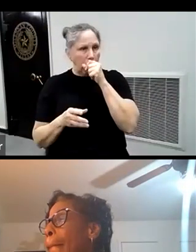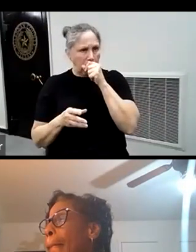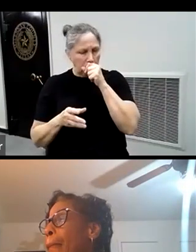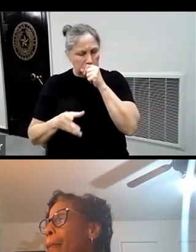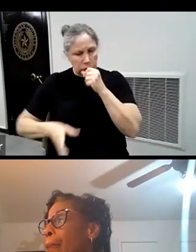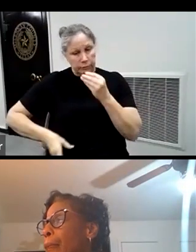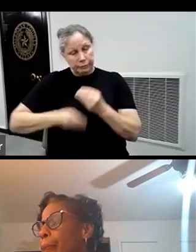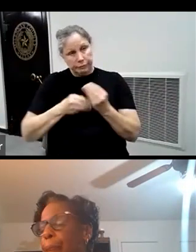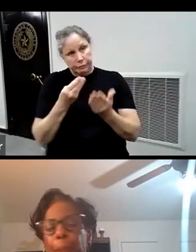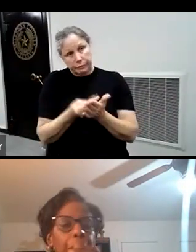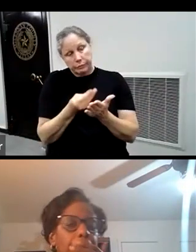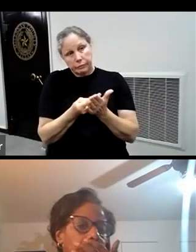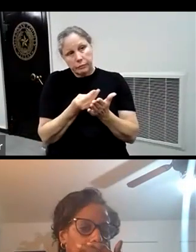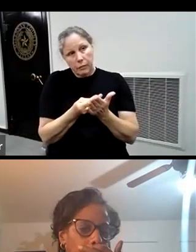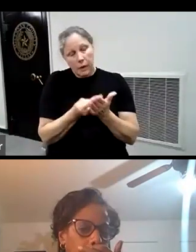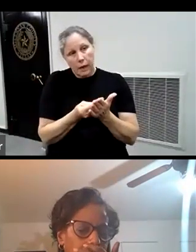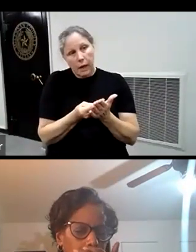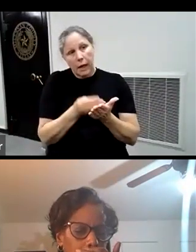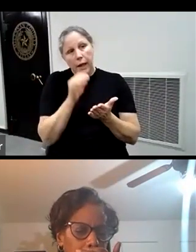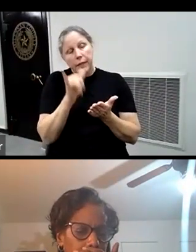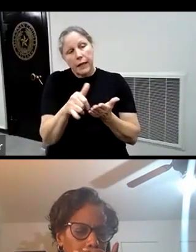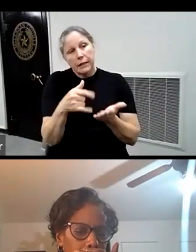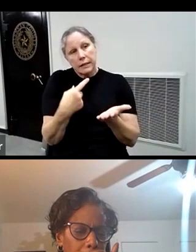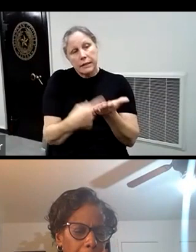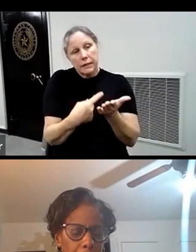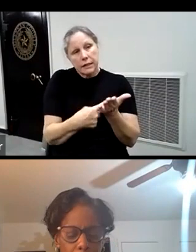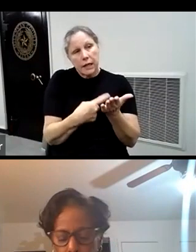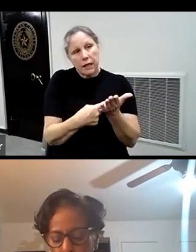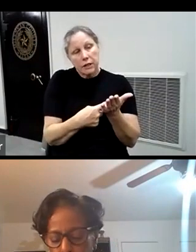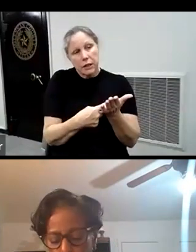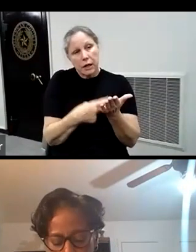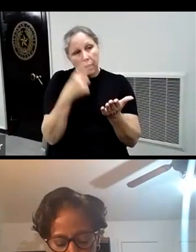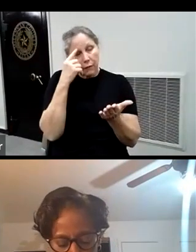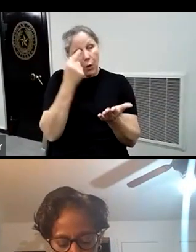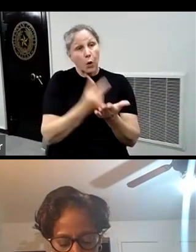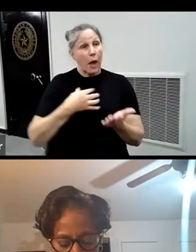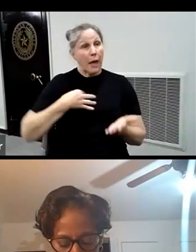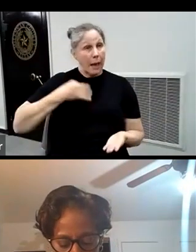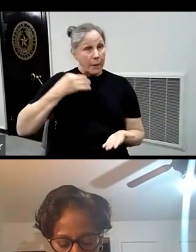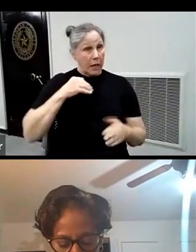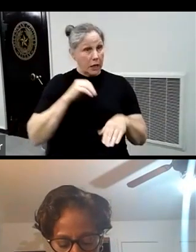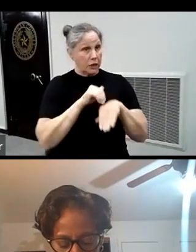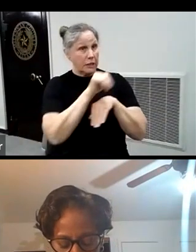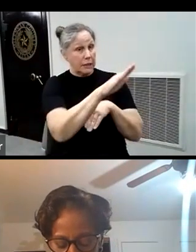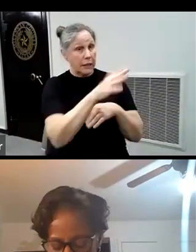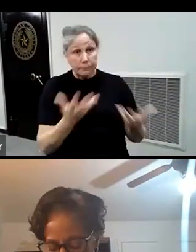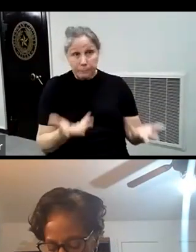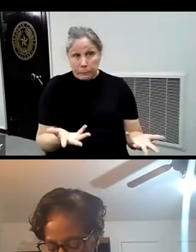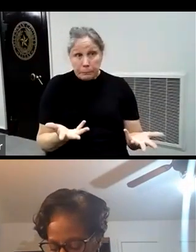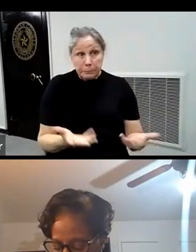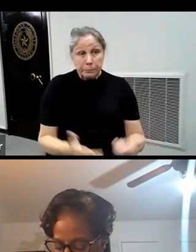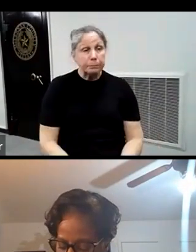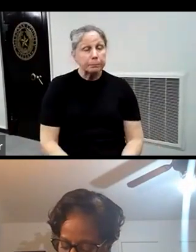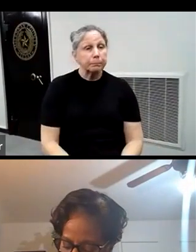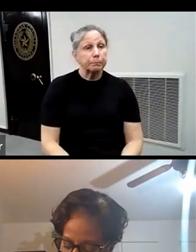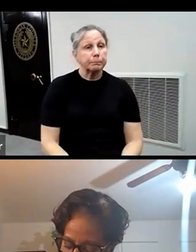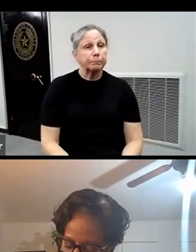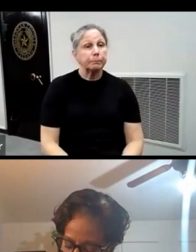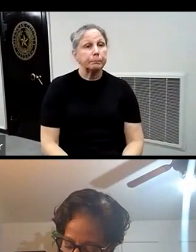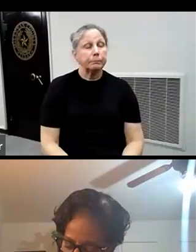Funding. This is a discussion or action on the grant application submission.